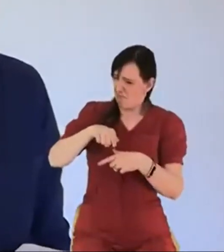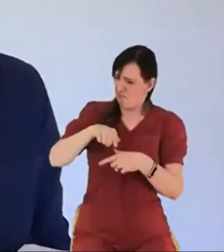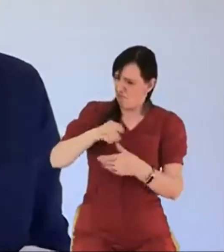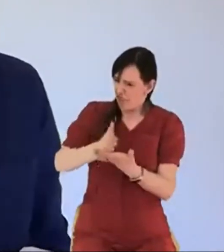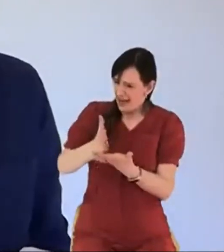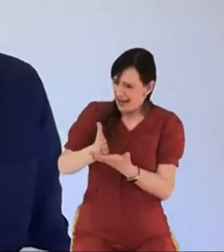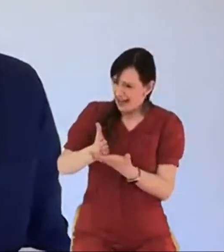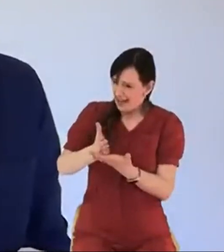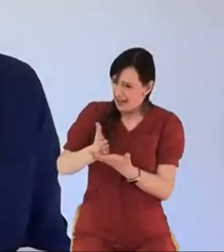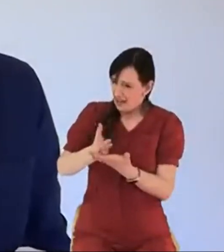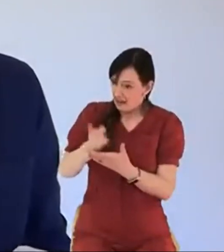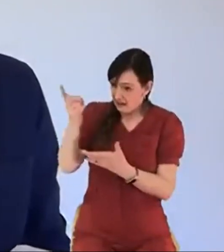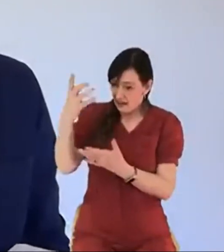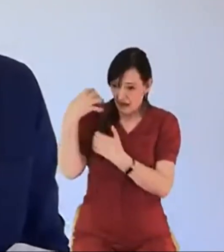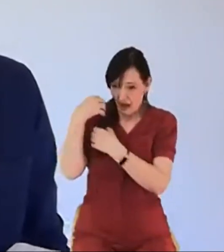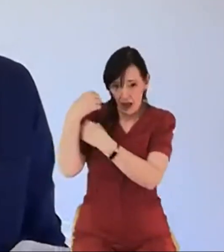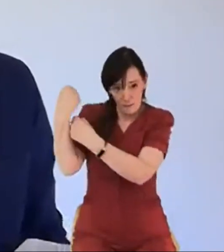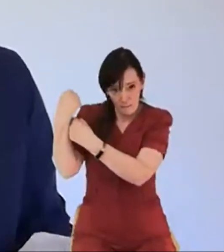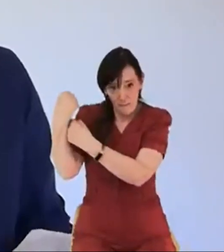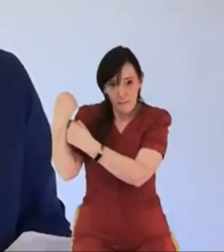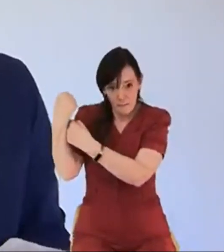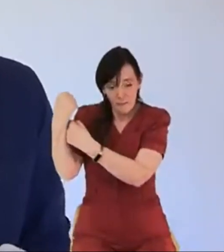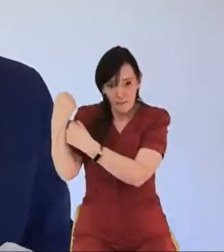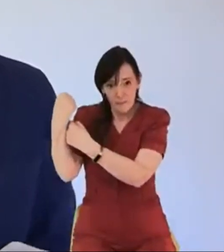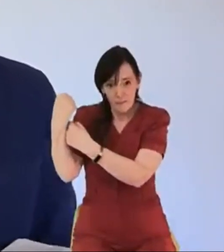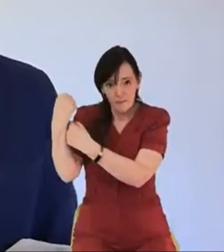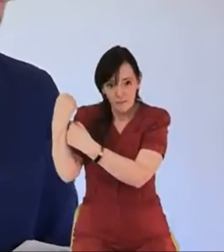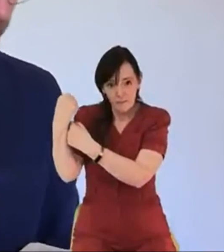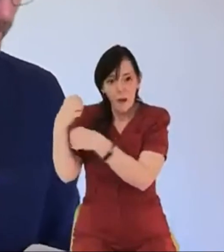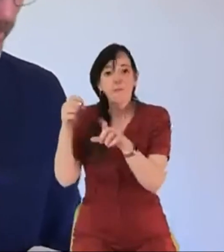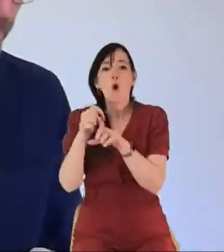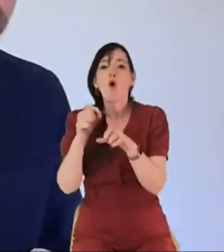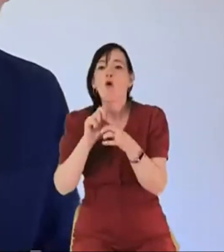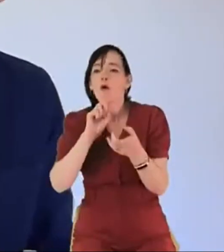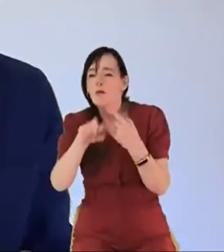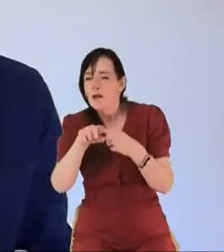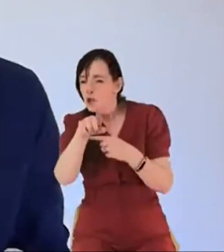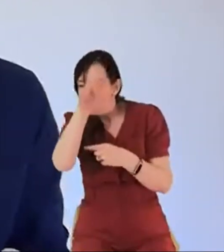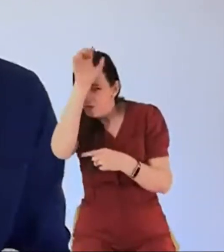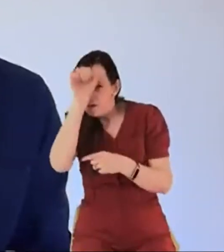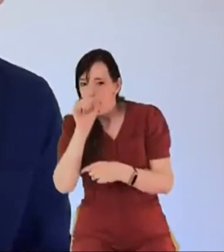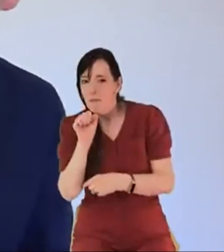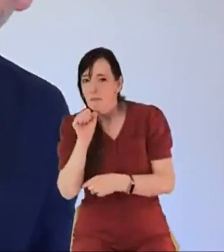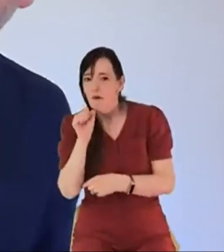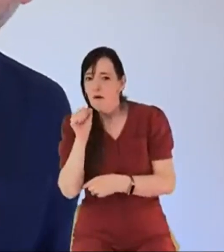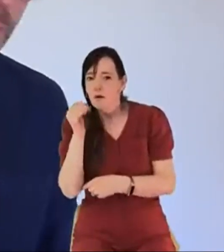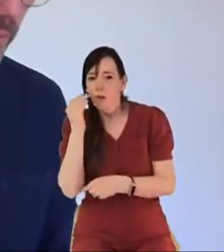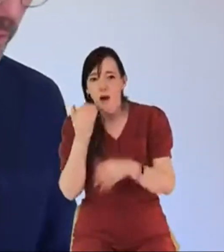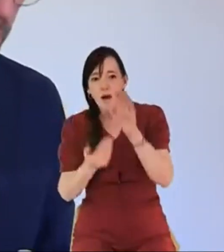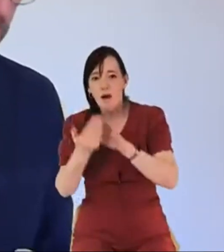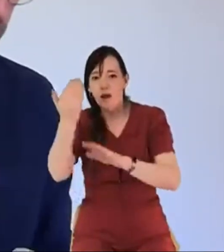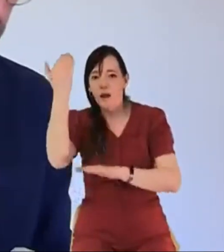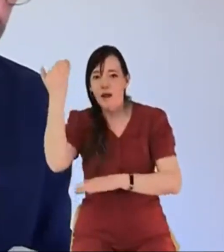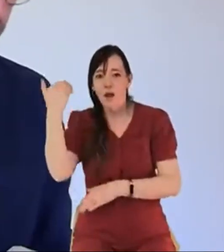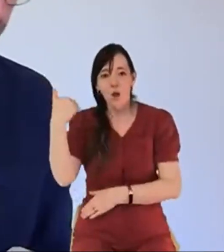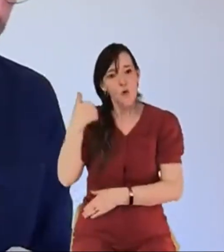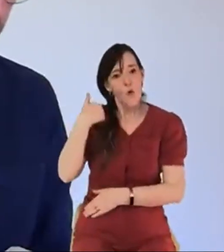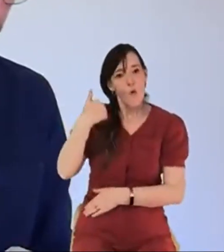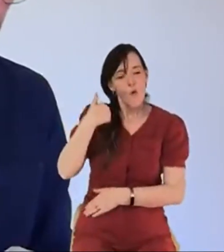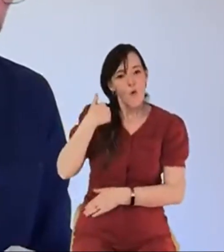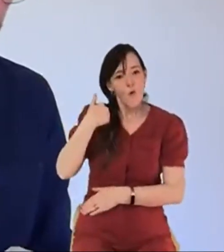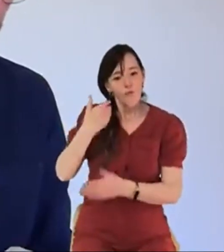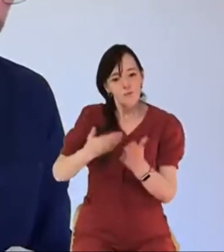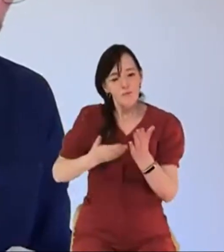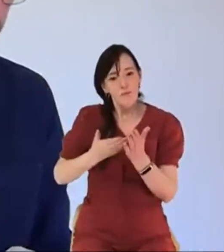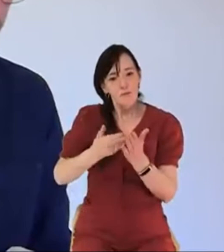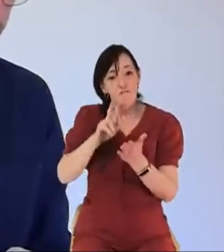us paul says don't you remember don't you remember when he called you through